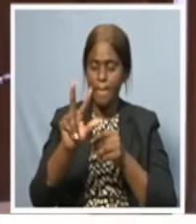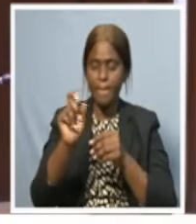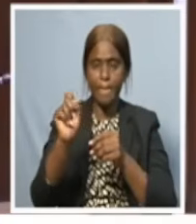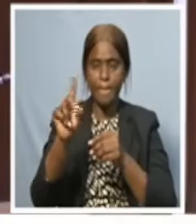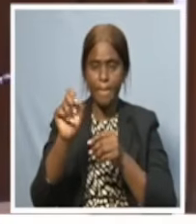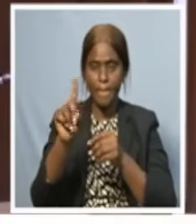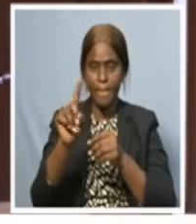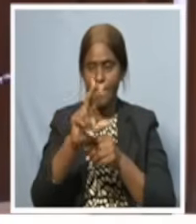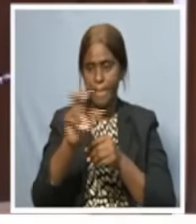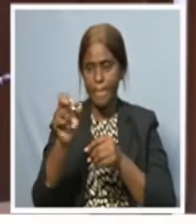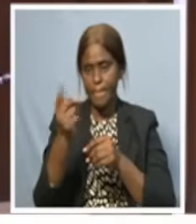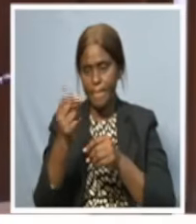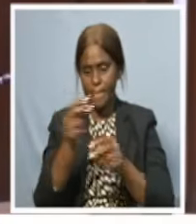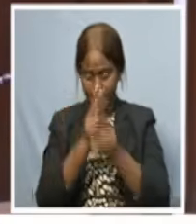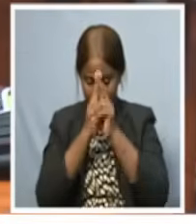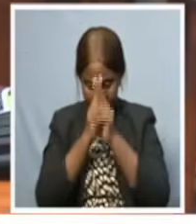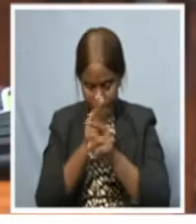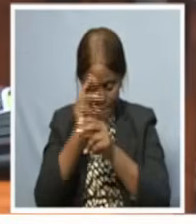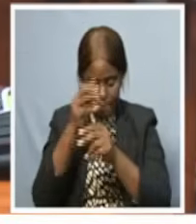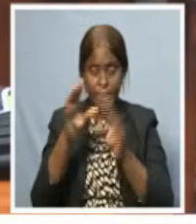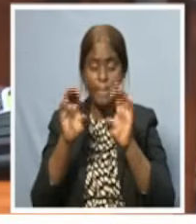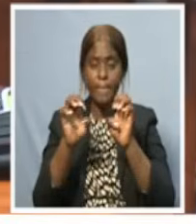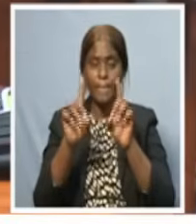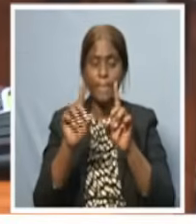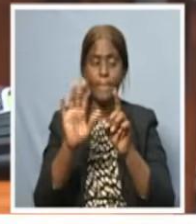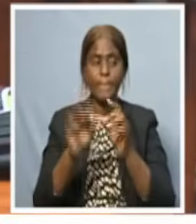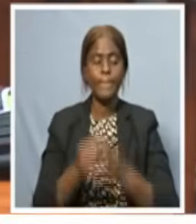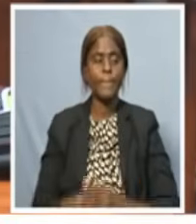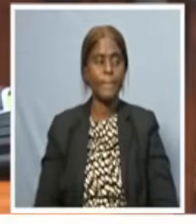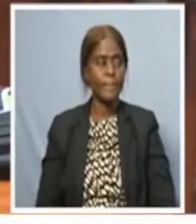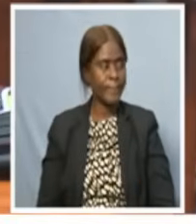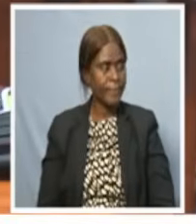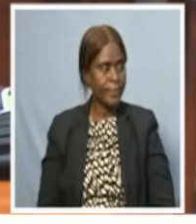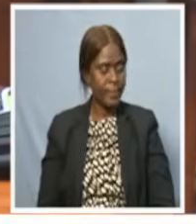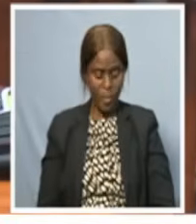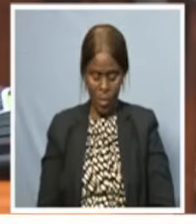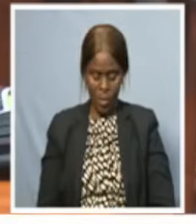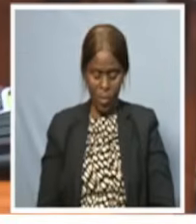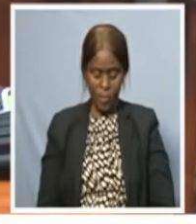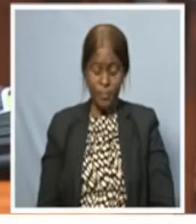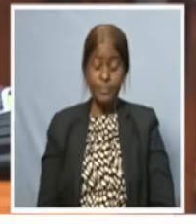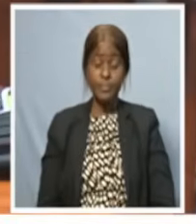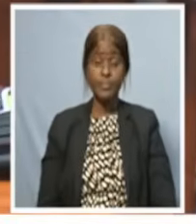311. The Honourable Minister of Education.